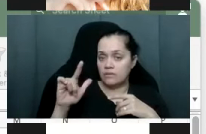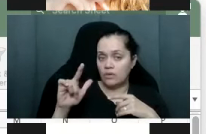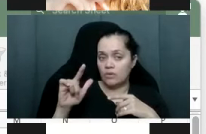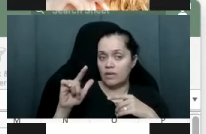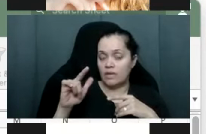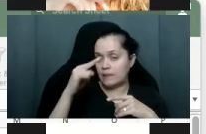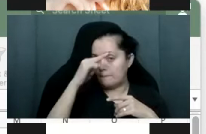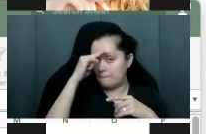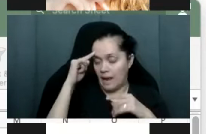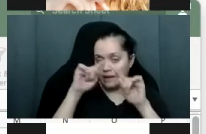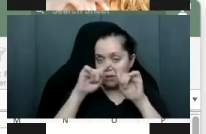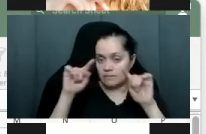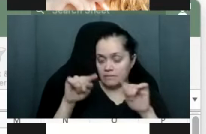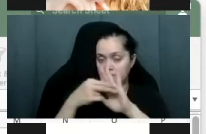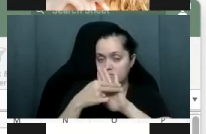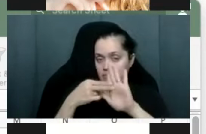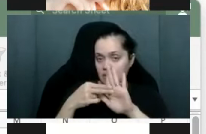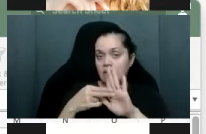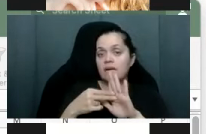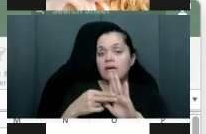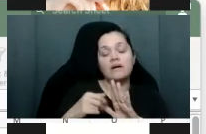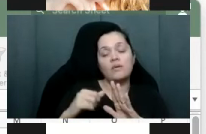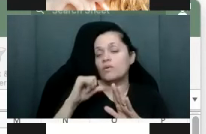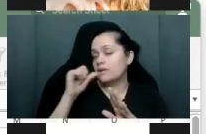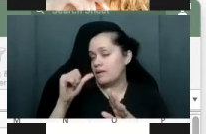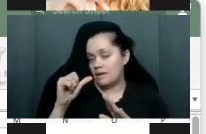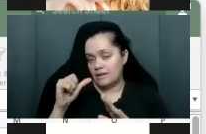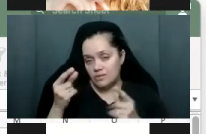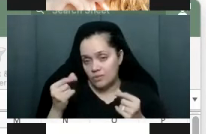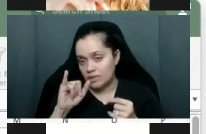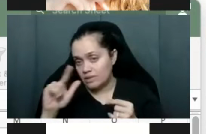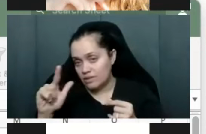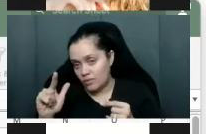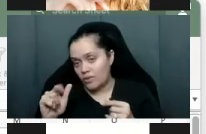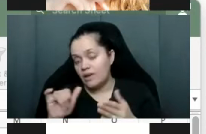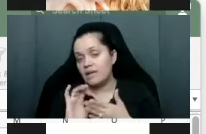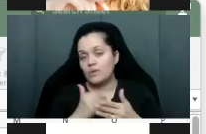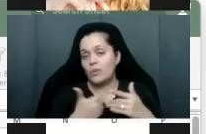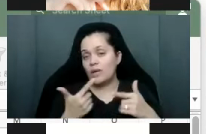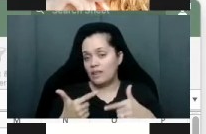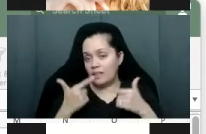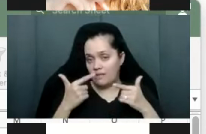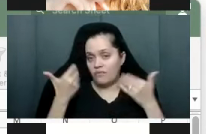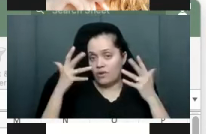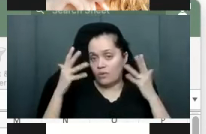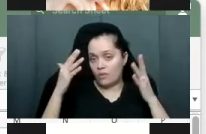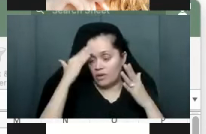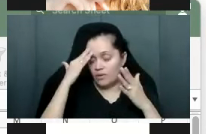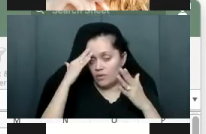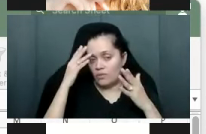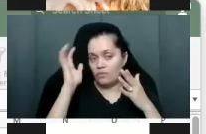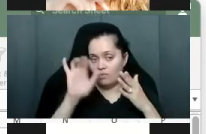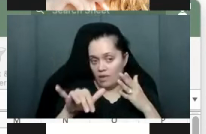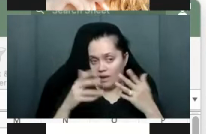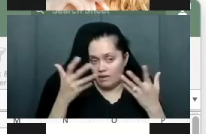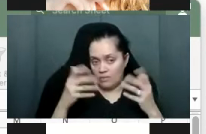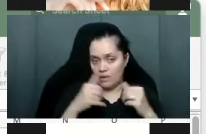out there. No, we're not going to do Illinois. That's where we live. We already know a lot about